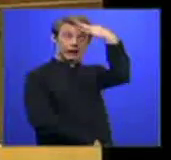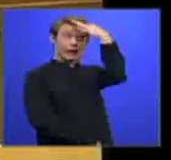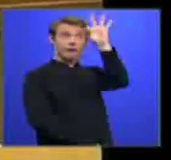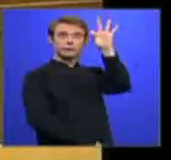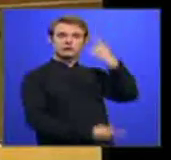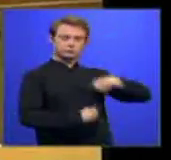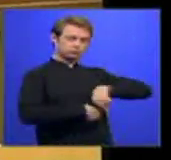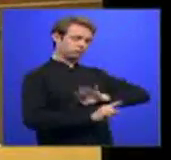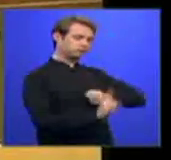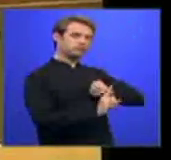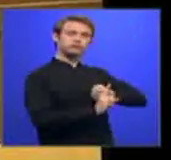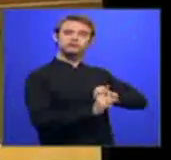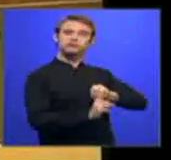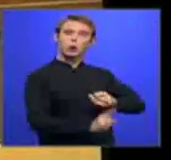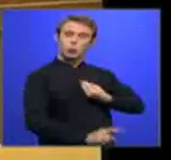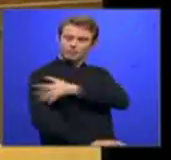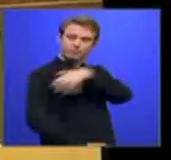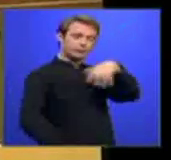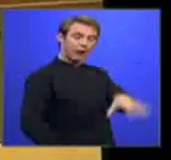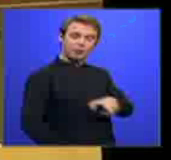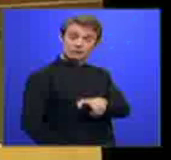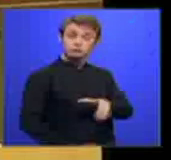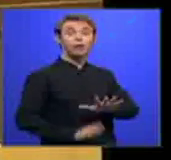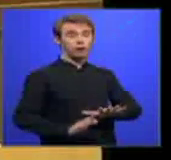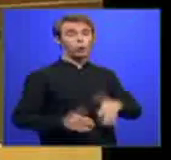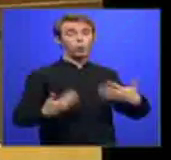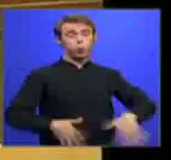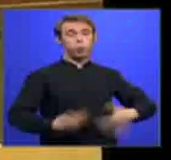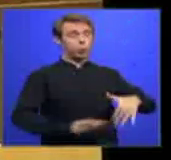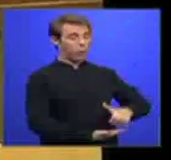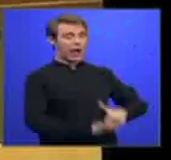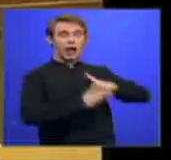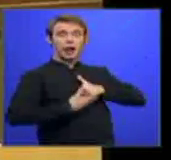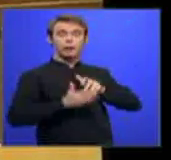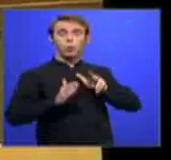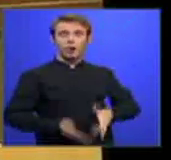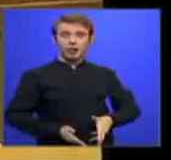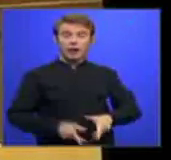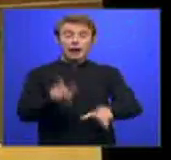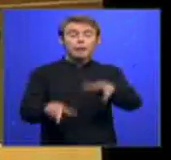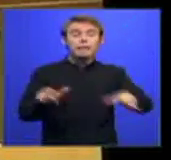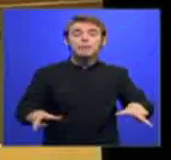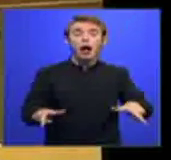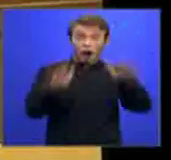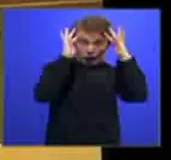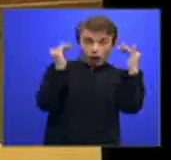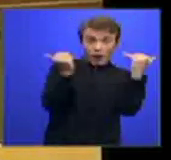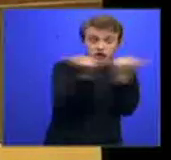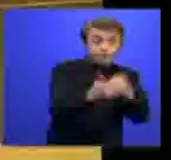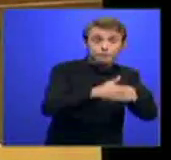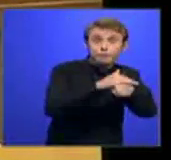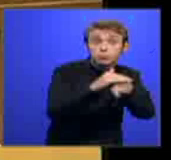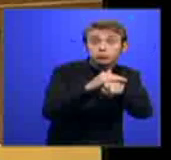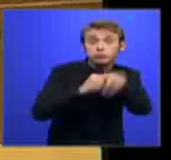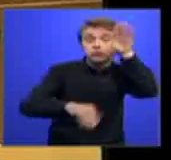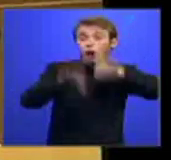youth. State-owned enterprises provide apprentices and learnerships, and we